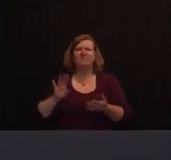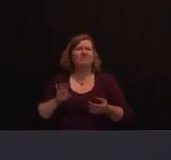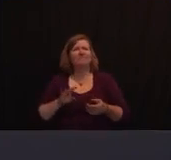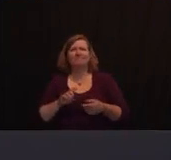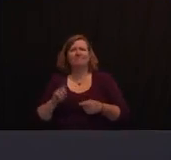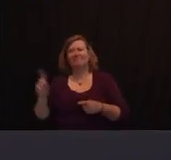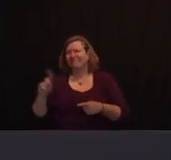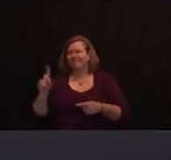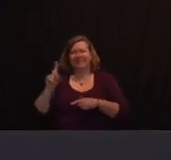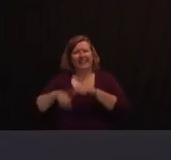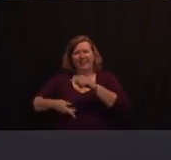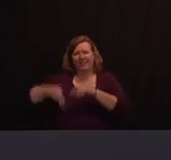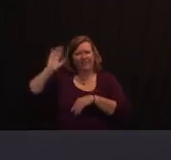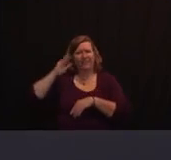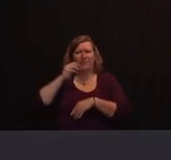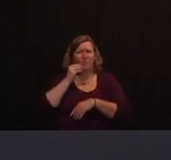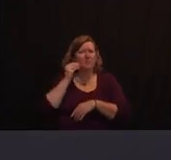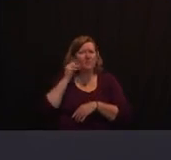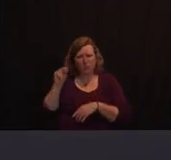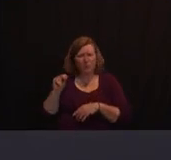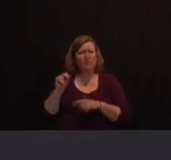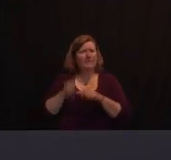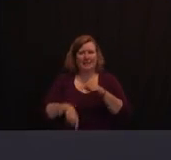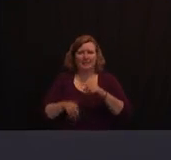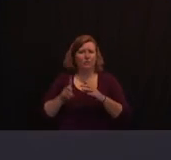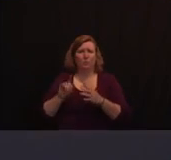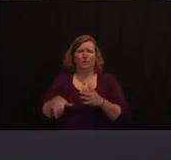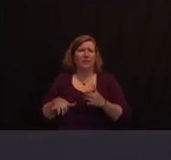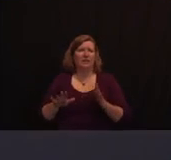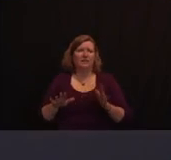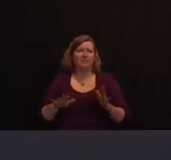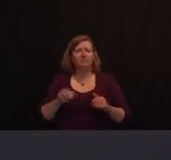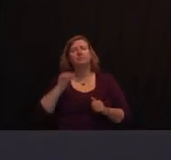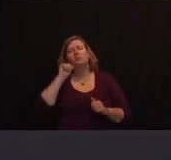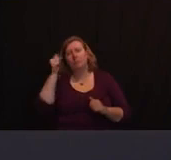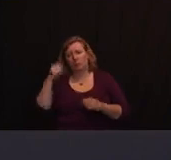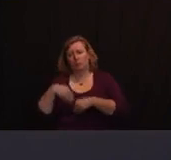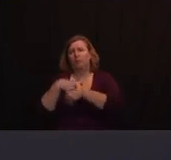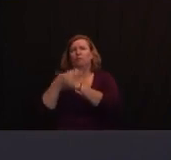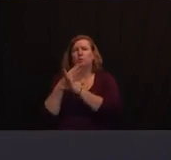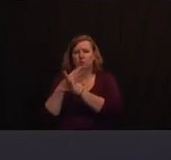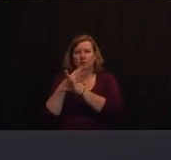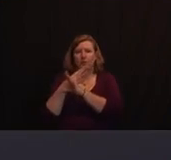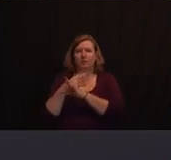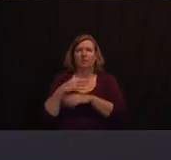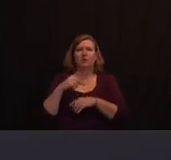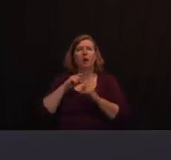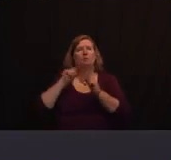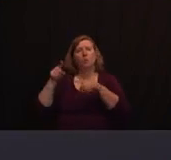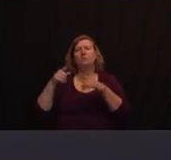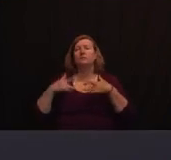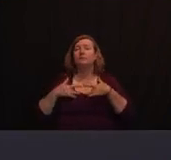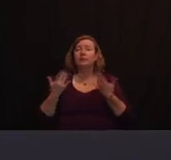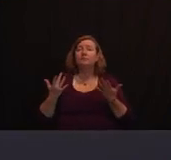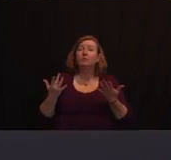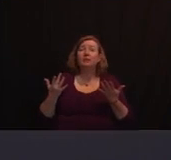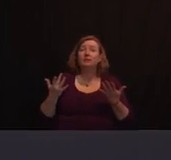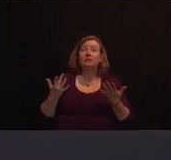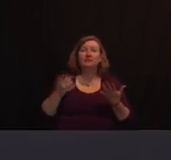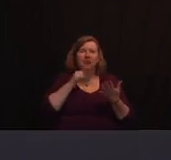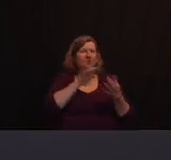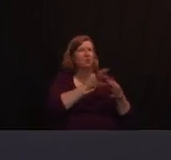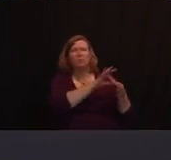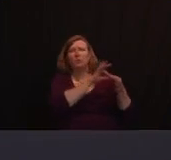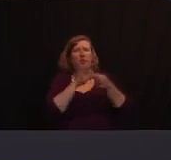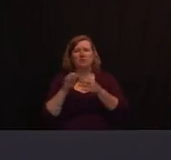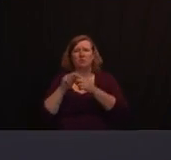somebody. Again, we're going to be virtual tomorrow. I know I've got an event tomorrow that's not specific to